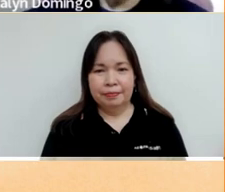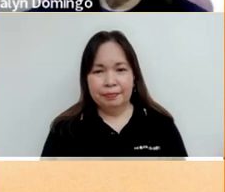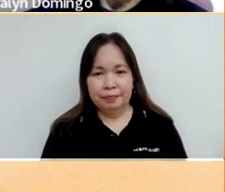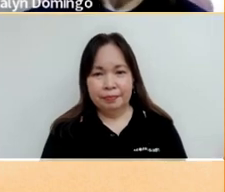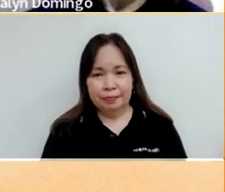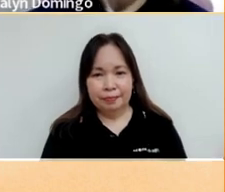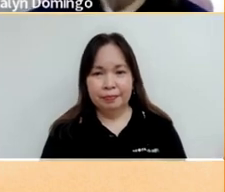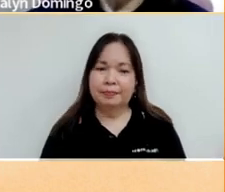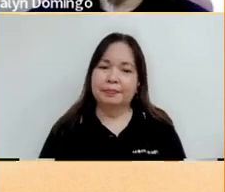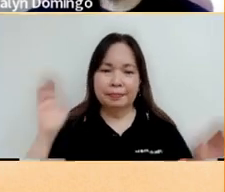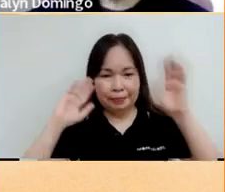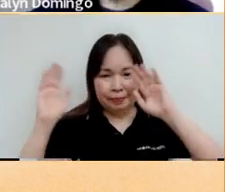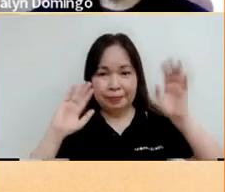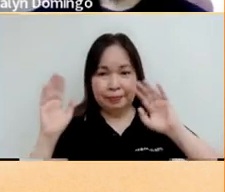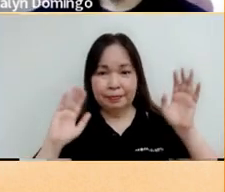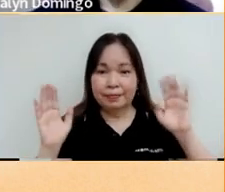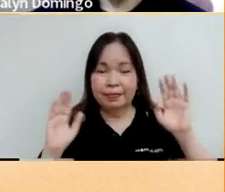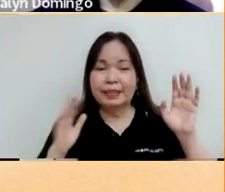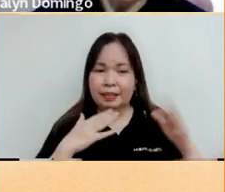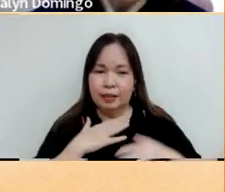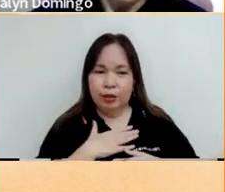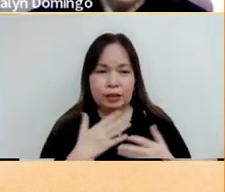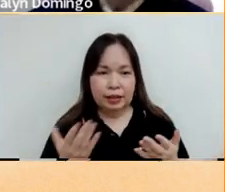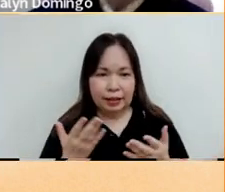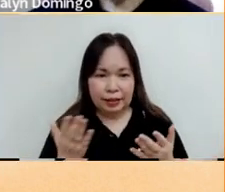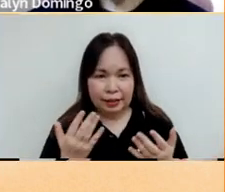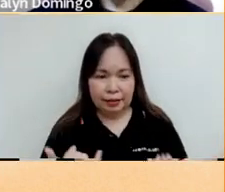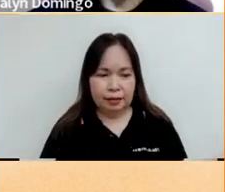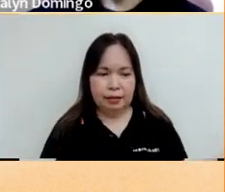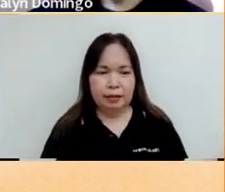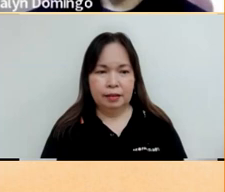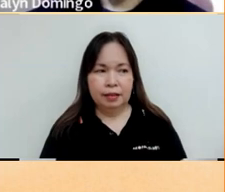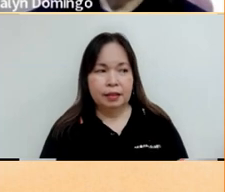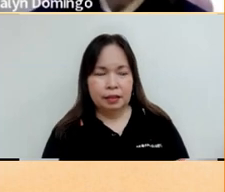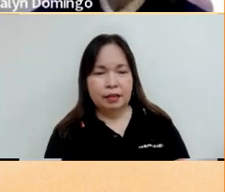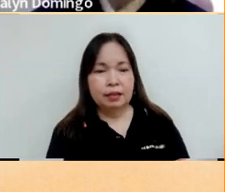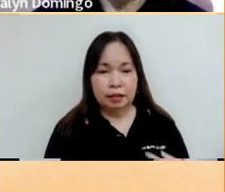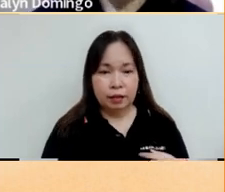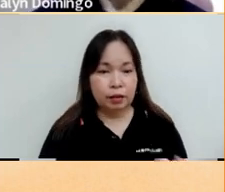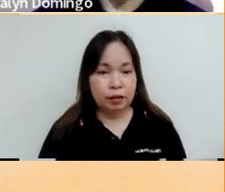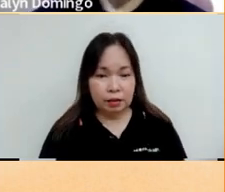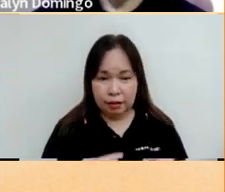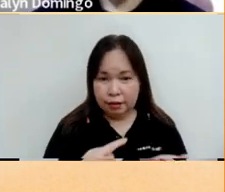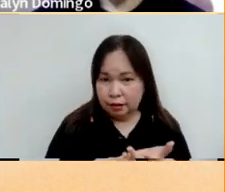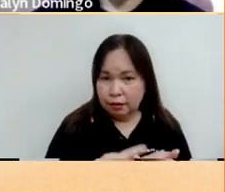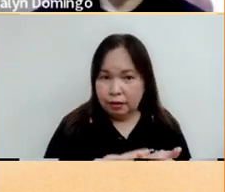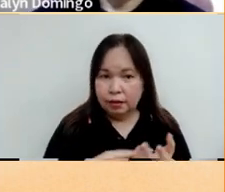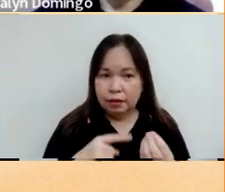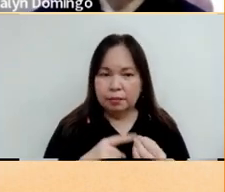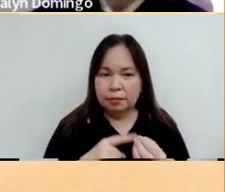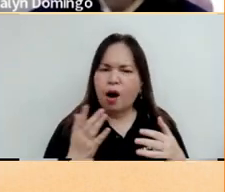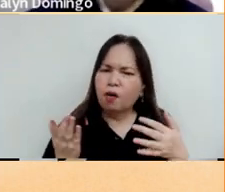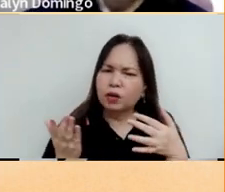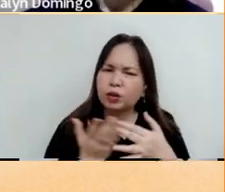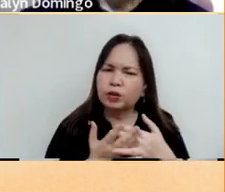Hello, everyone. It's a pleasure to be here with you today. I'm here to talk about interventions for anxiety